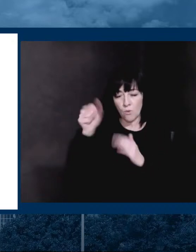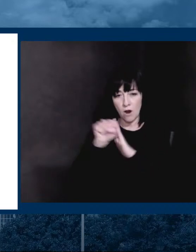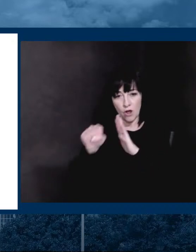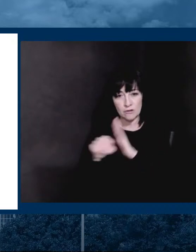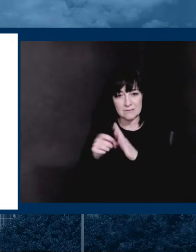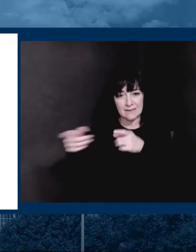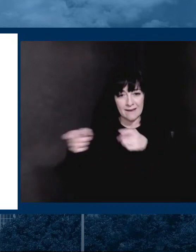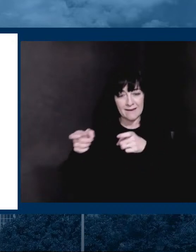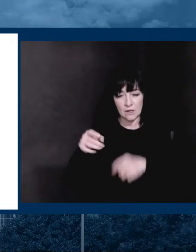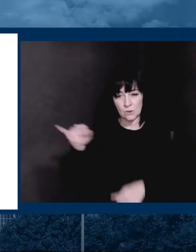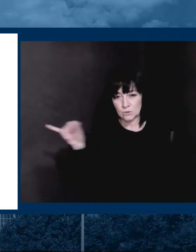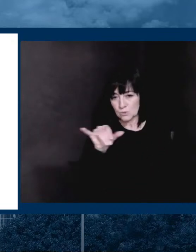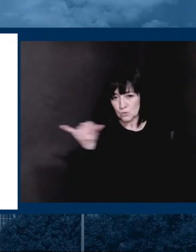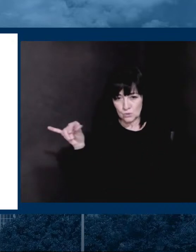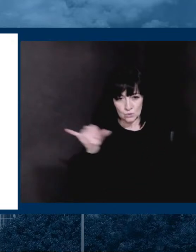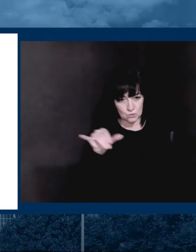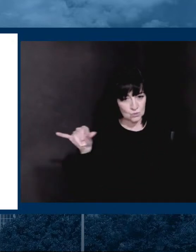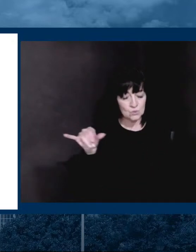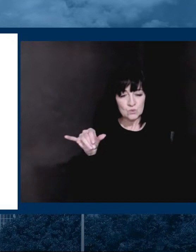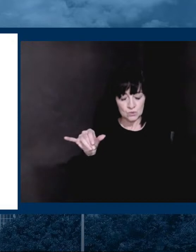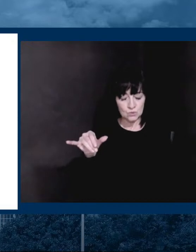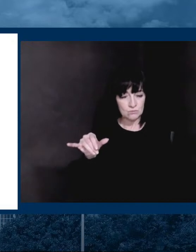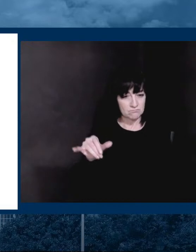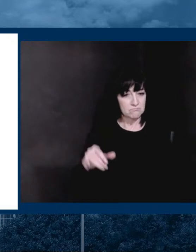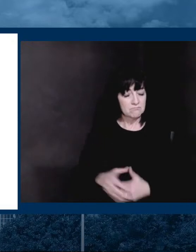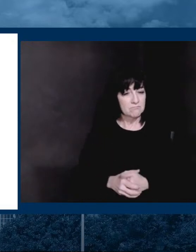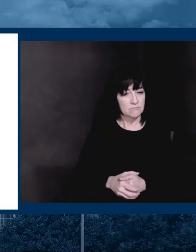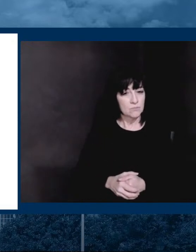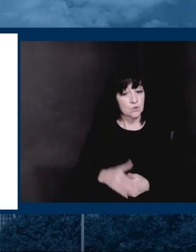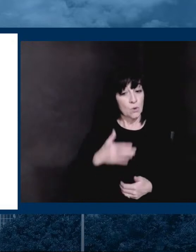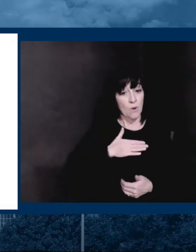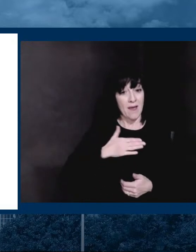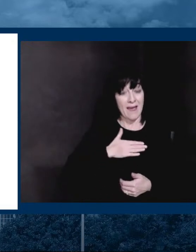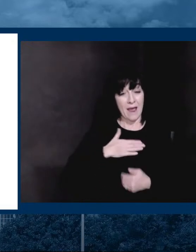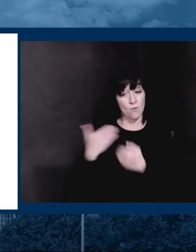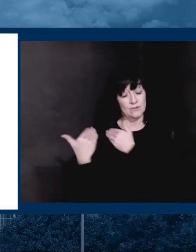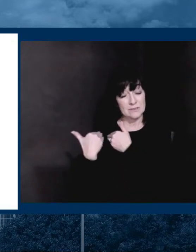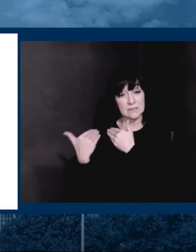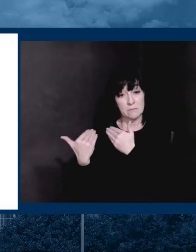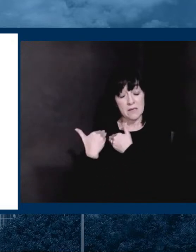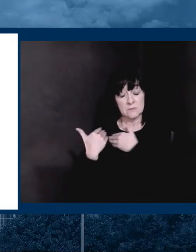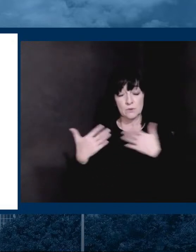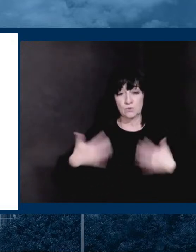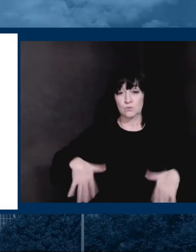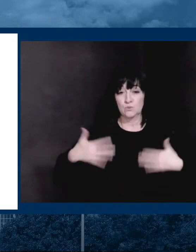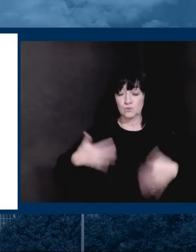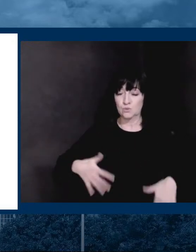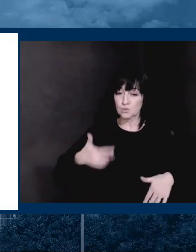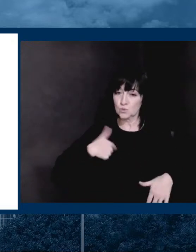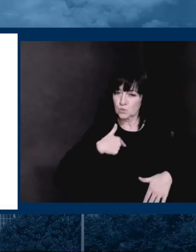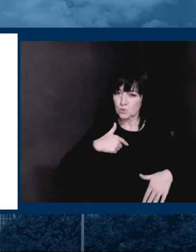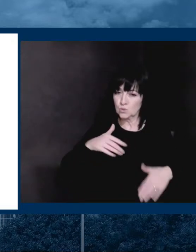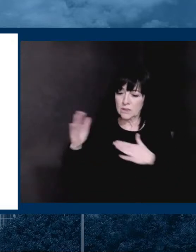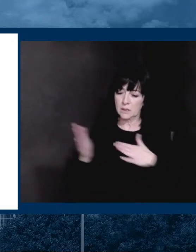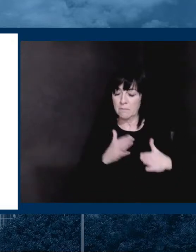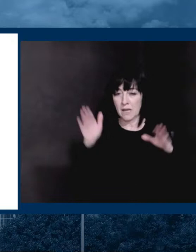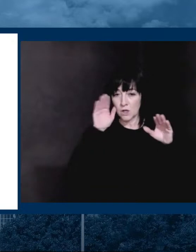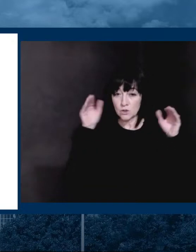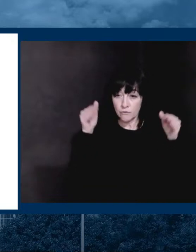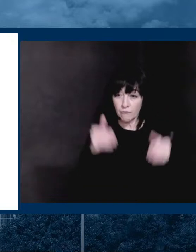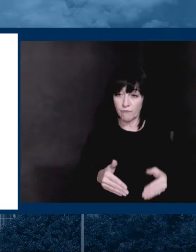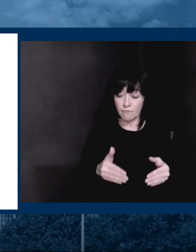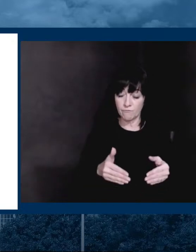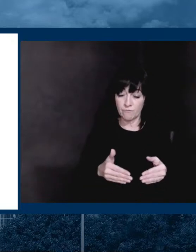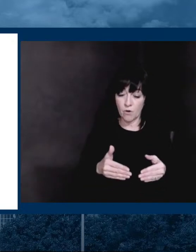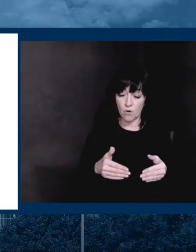be, that's on our list of things to do, and we'll really be focusing on that in the days and weeks ahead. So I think that's